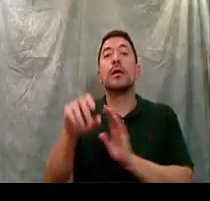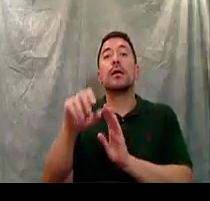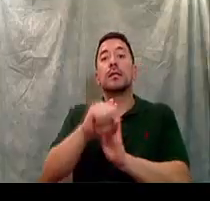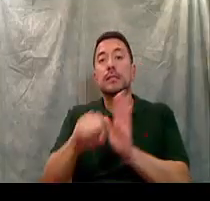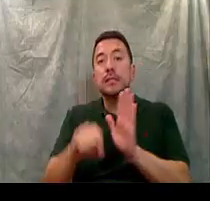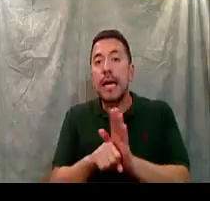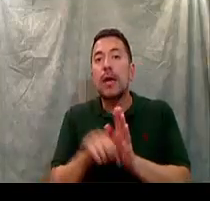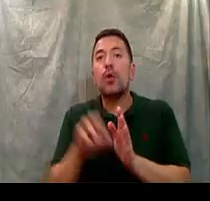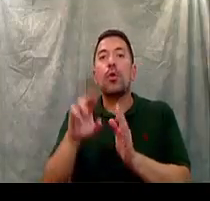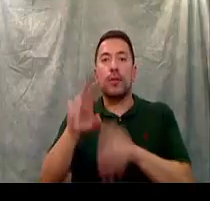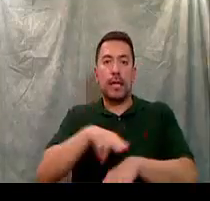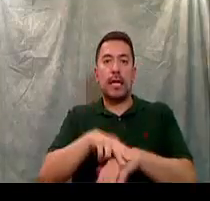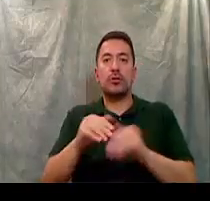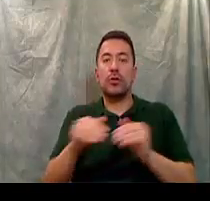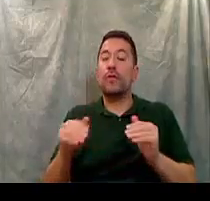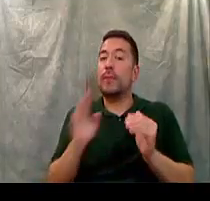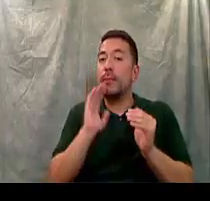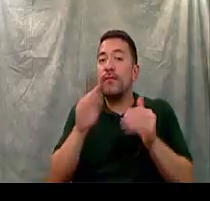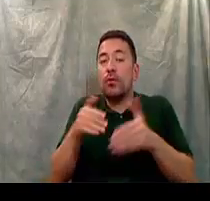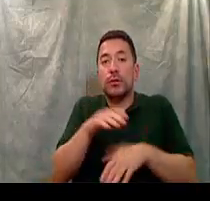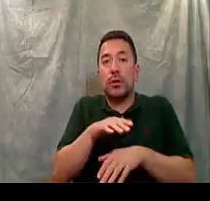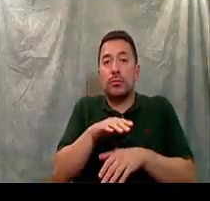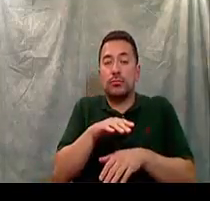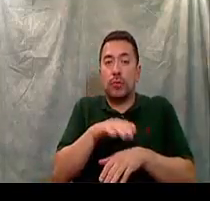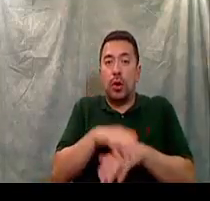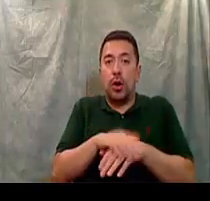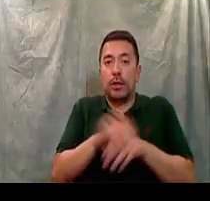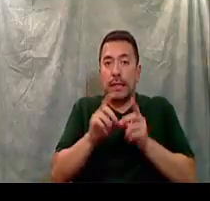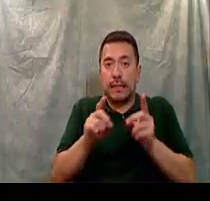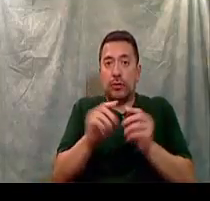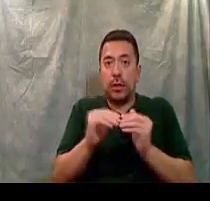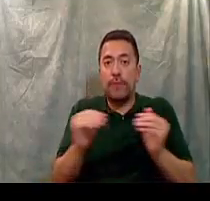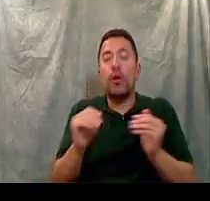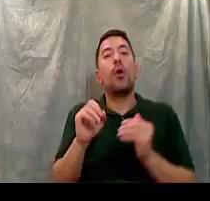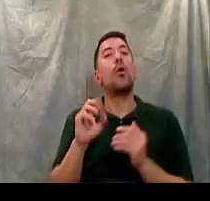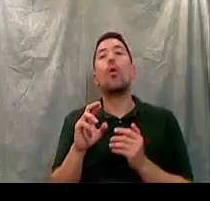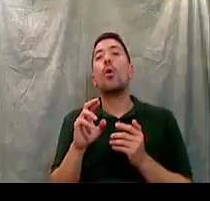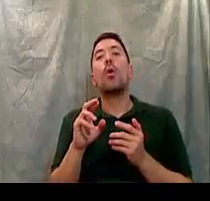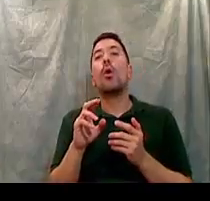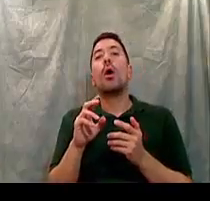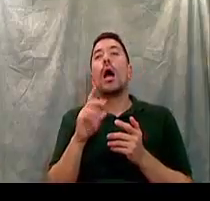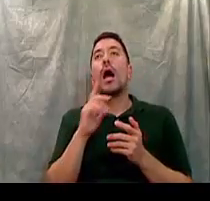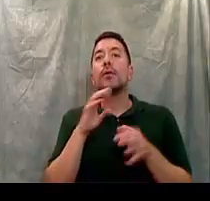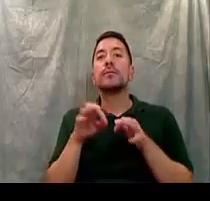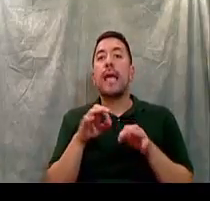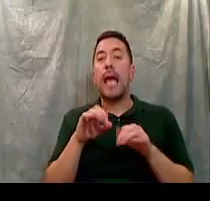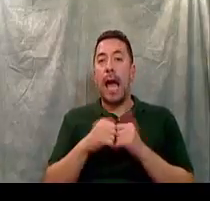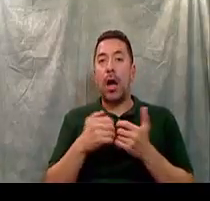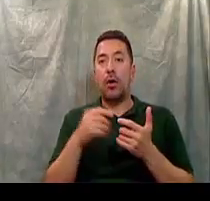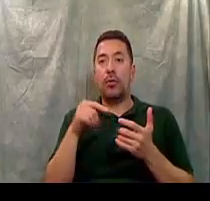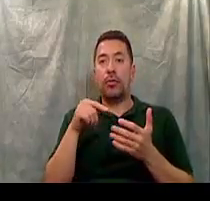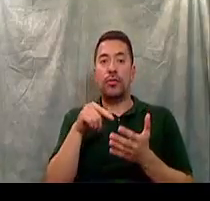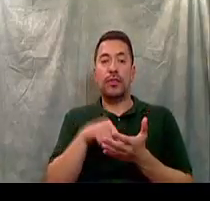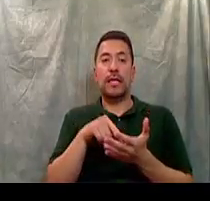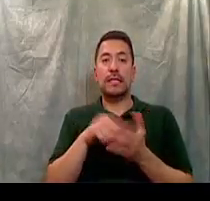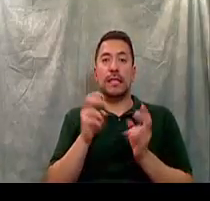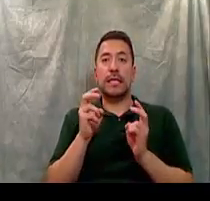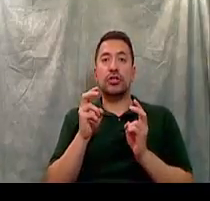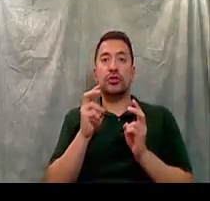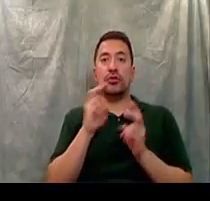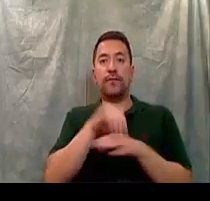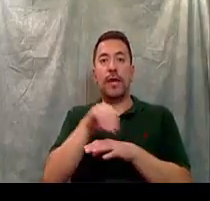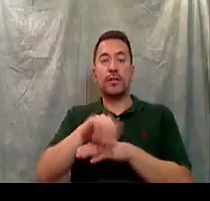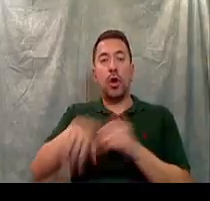on one organizational level. It might be the district level. Or you might say, I want to sort of paint how this picture cuts across the 3 levels and